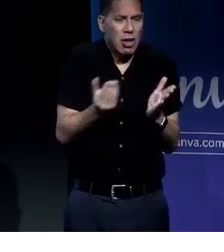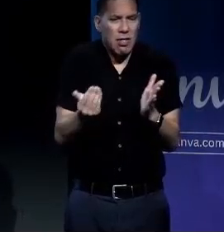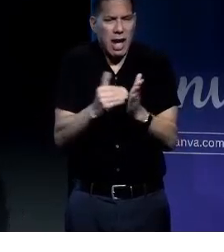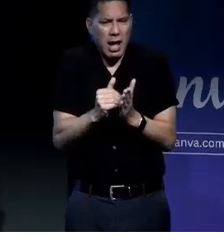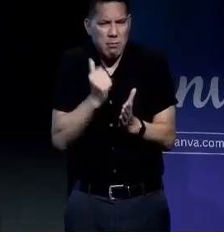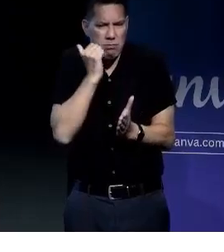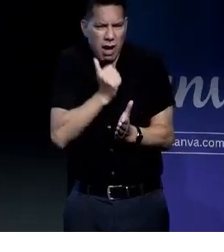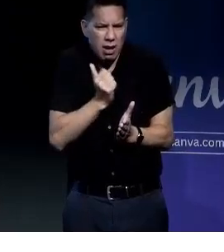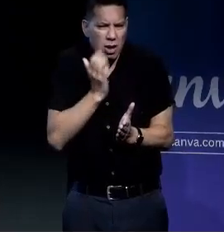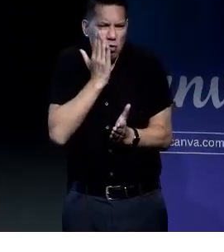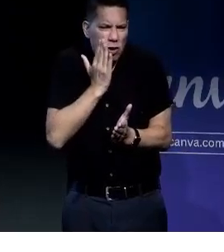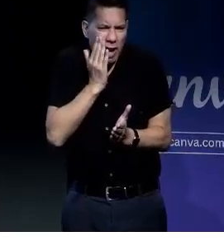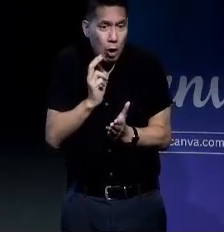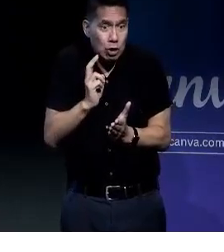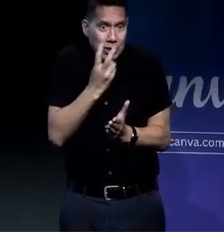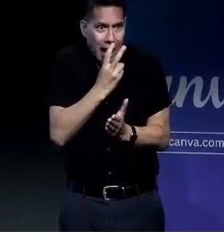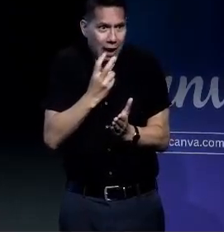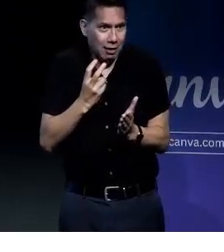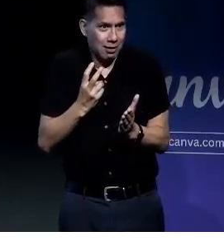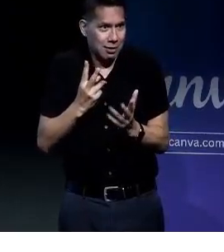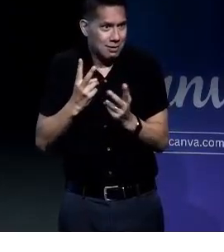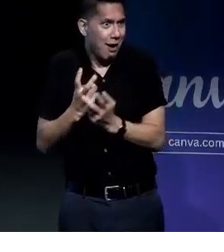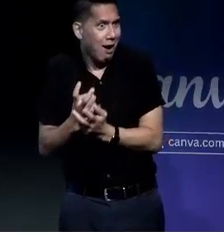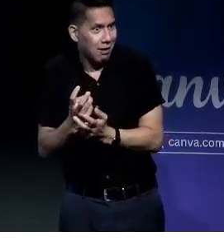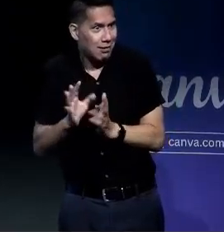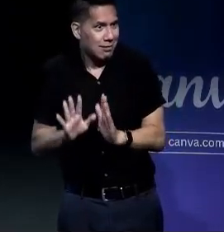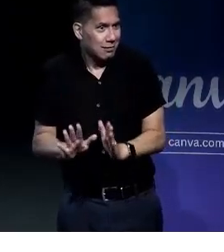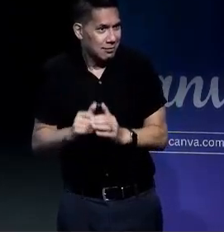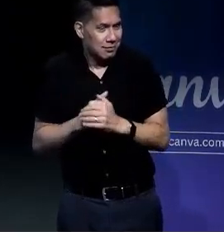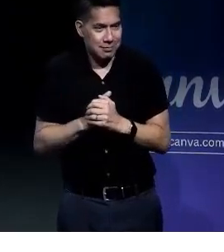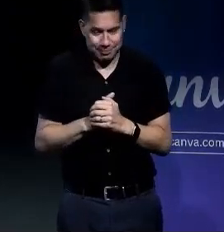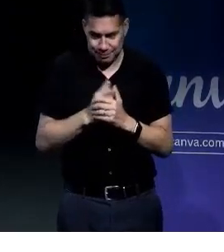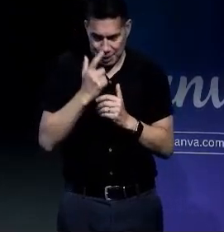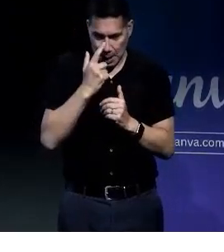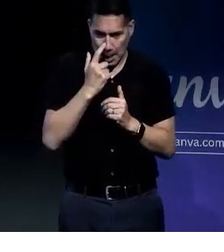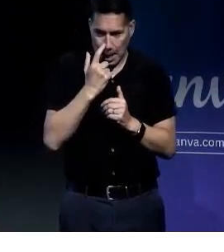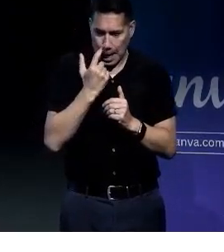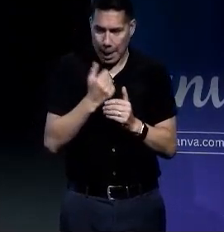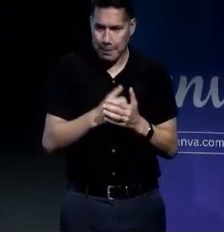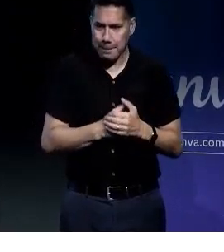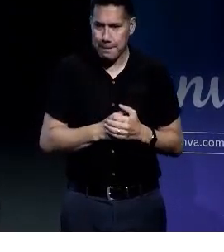grey, dark to darken it. And if you look at like